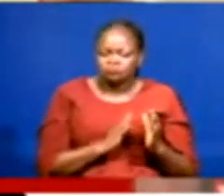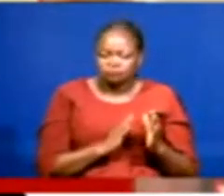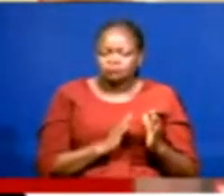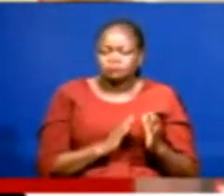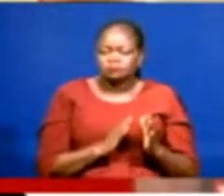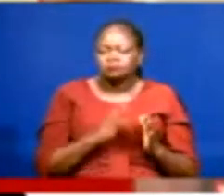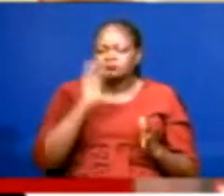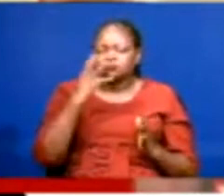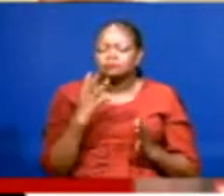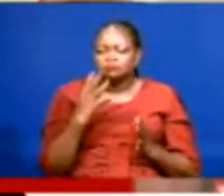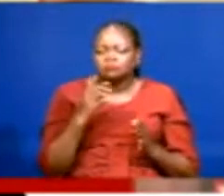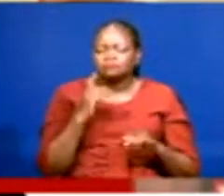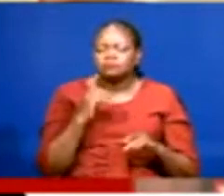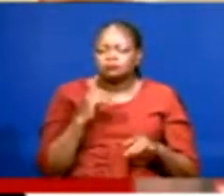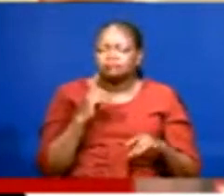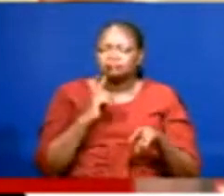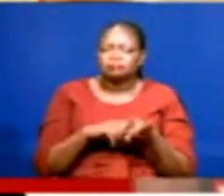fourth medium-term plan,